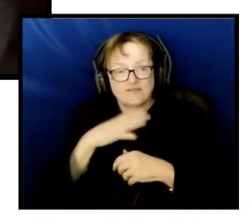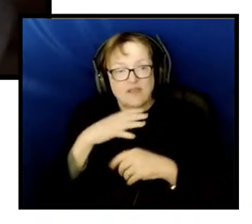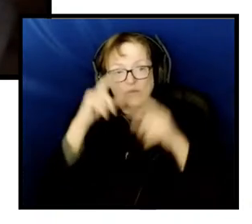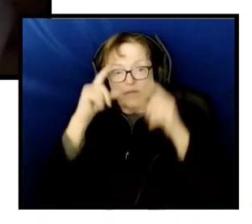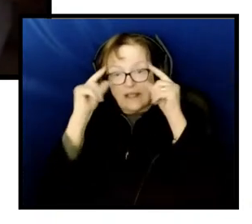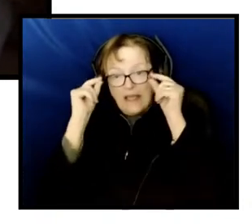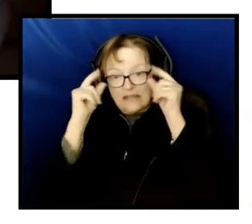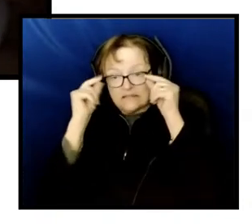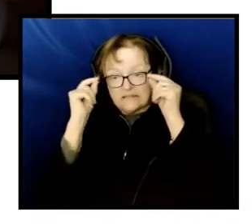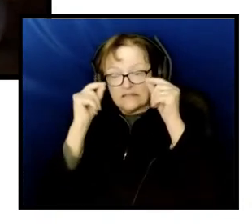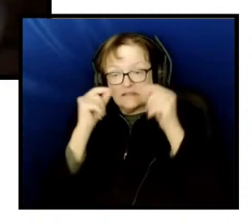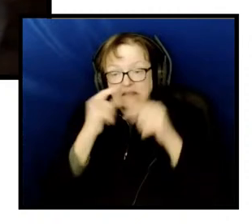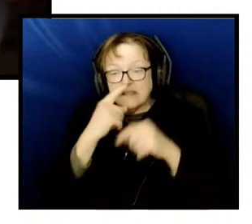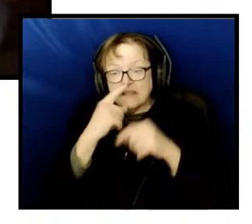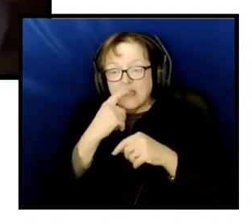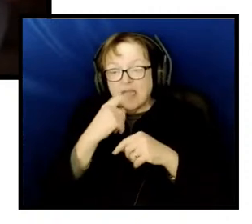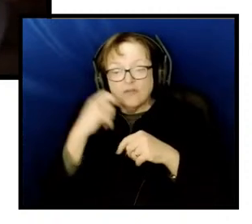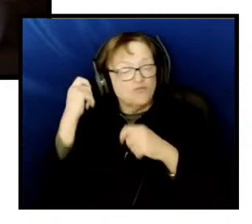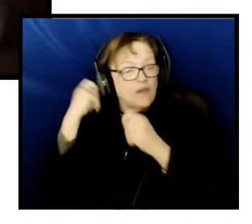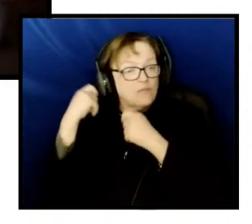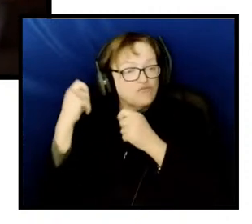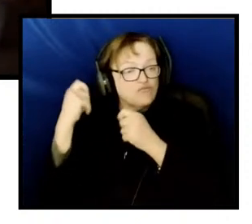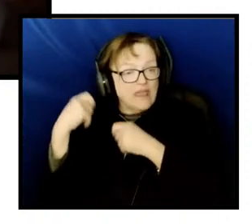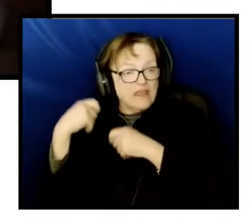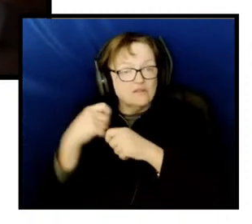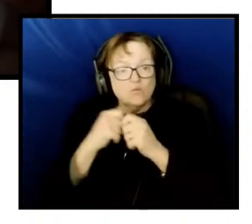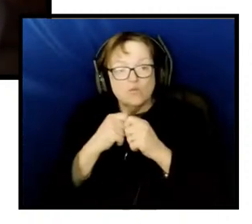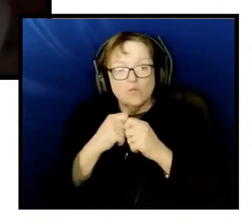glasses and red braids with a cream-colored sweater.